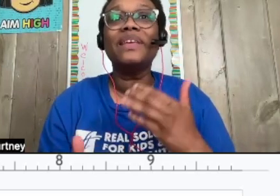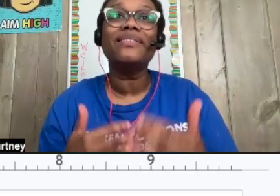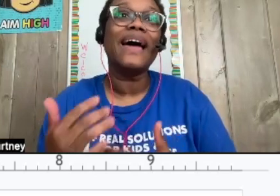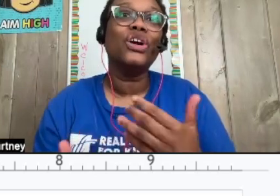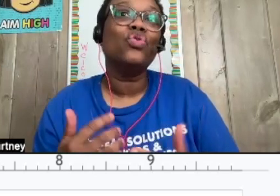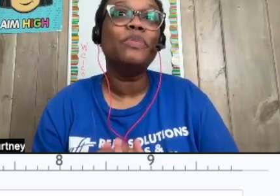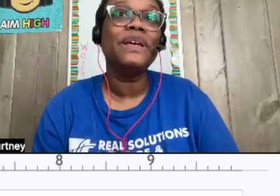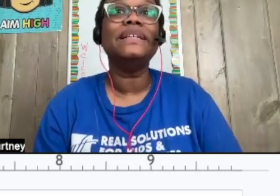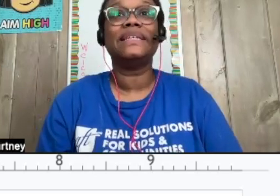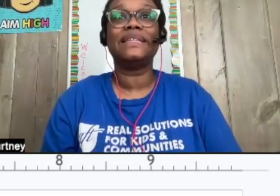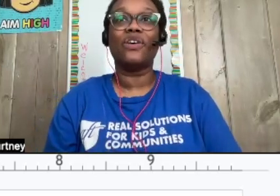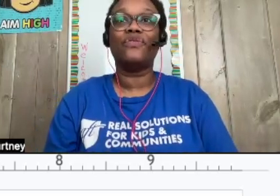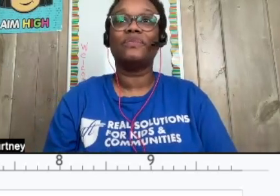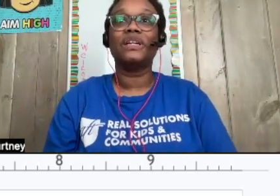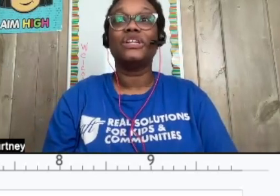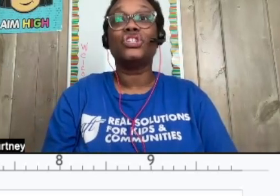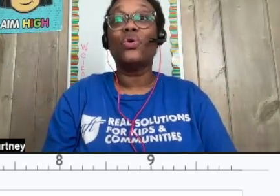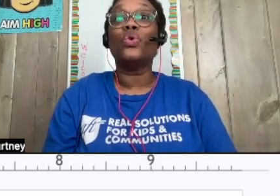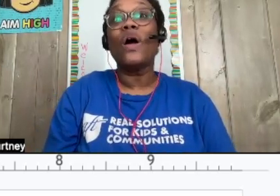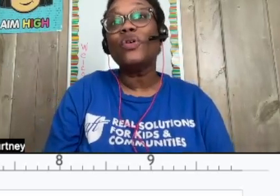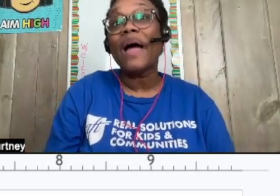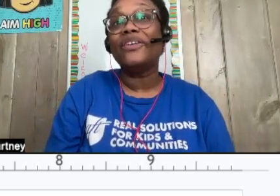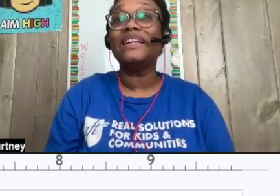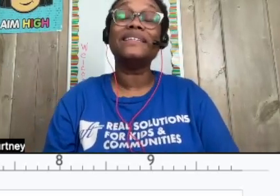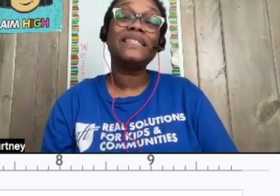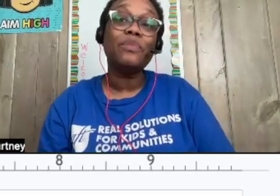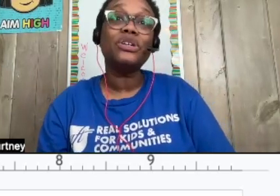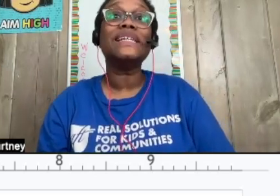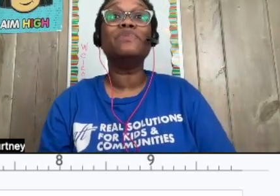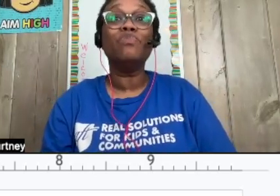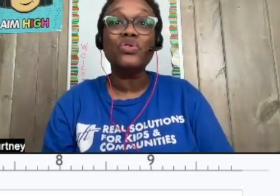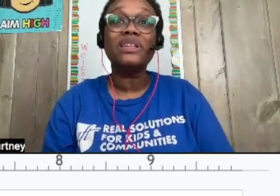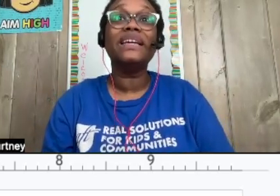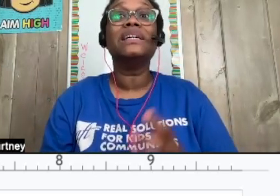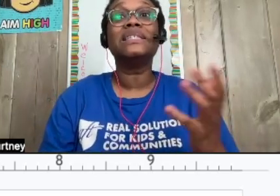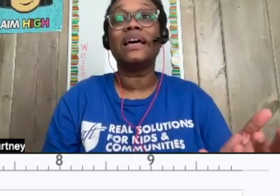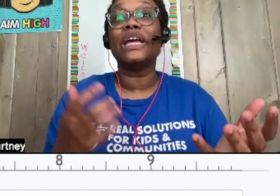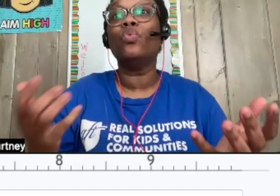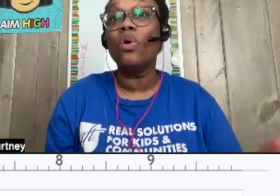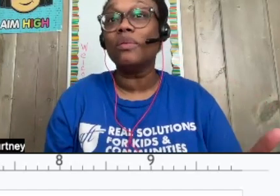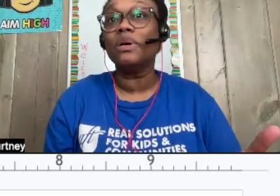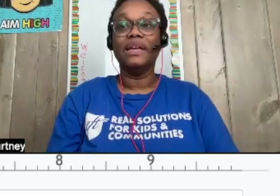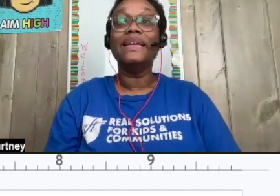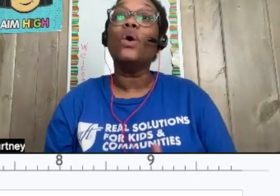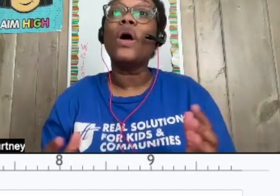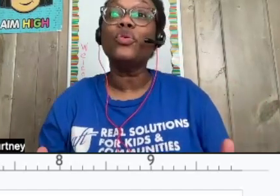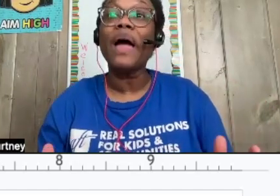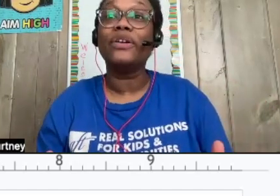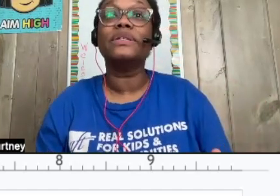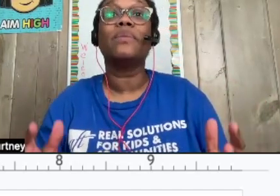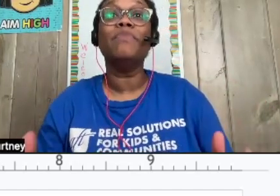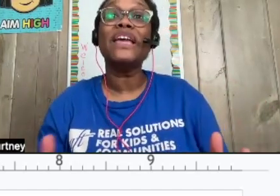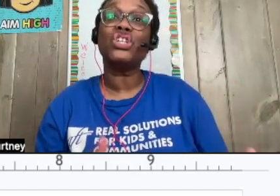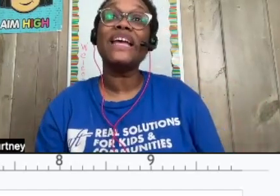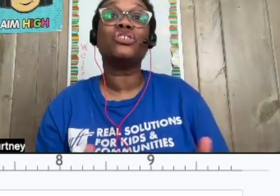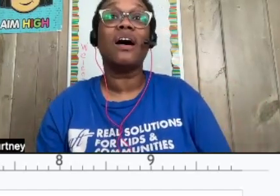is something that repeats itself. So the weather pattern in the summer is mostly sunny and warm. Now, weather